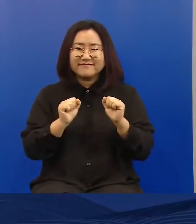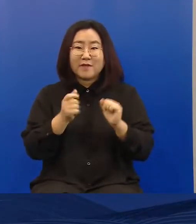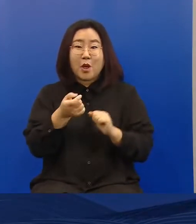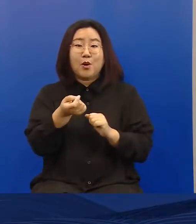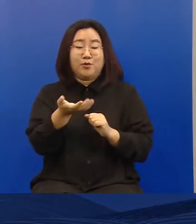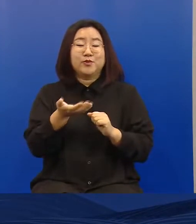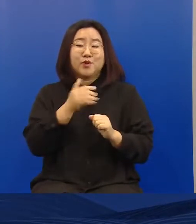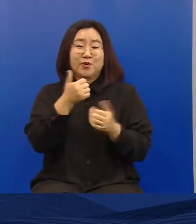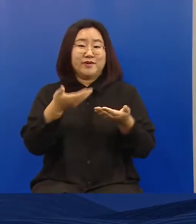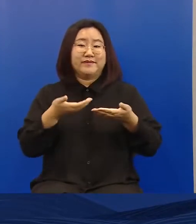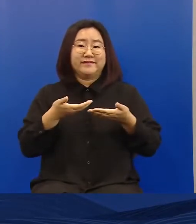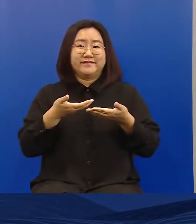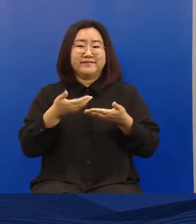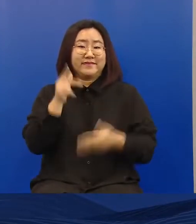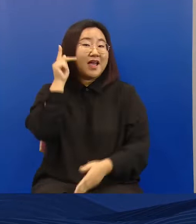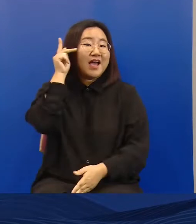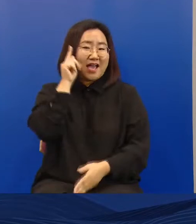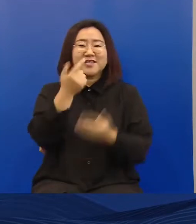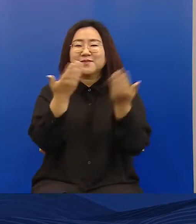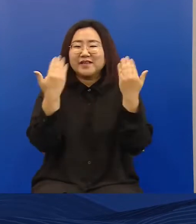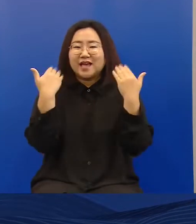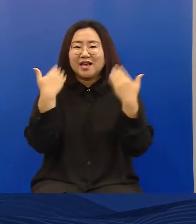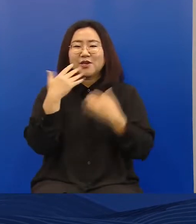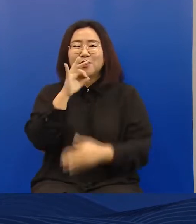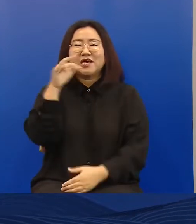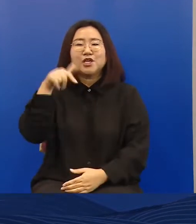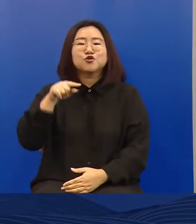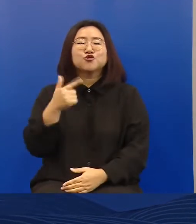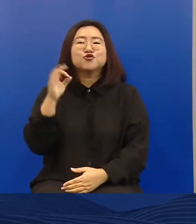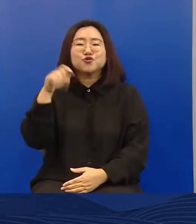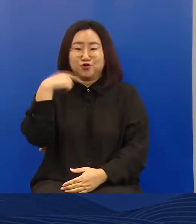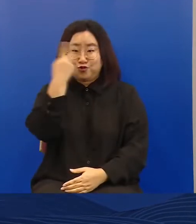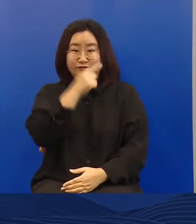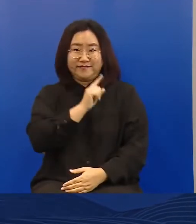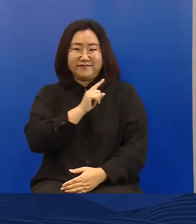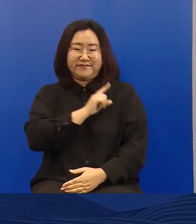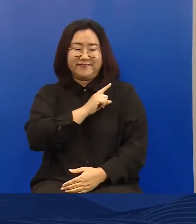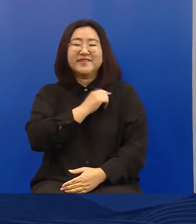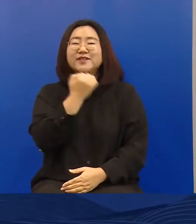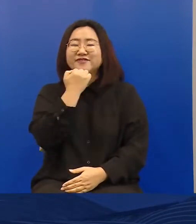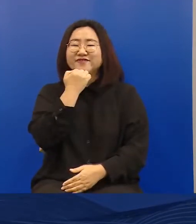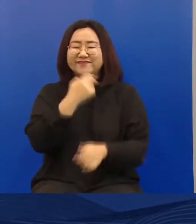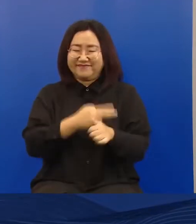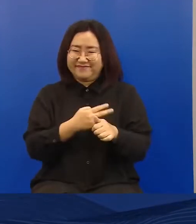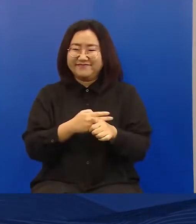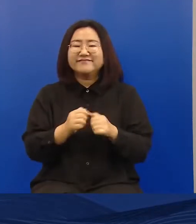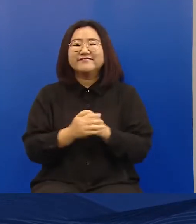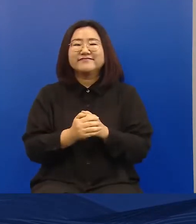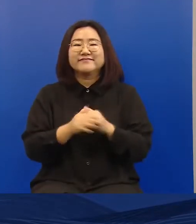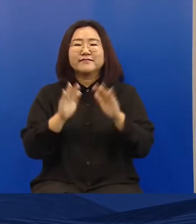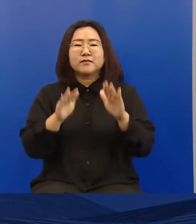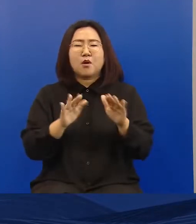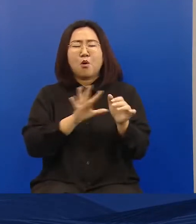Good morning. As introduced, my name is Lee Jun-woo. I'm from Gangnam University.